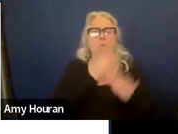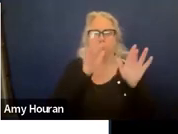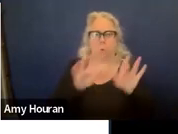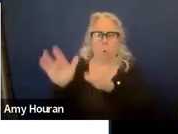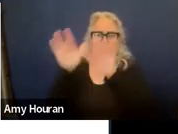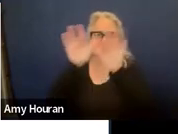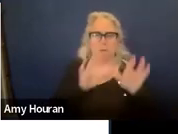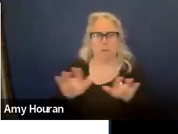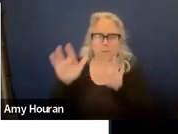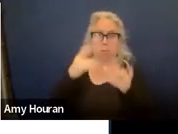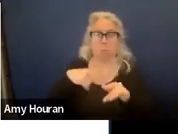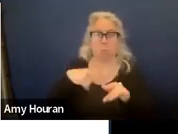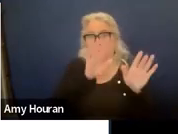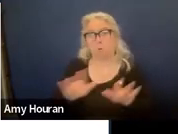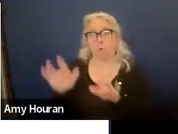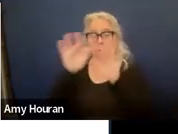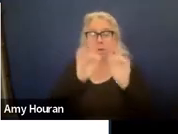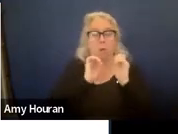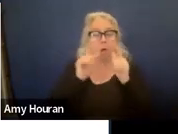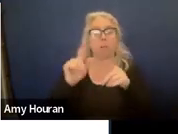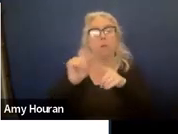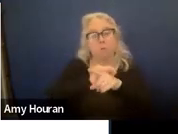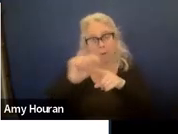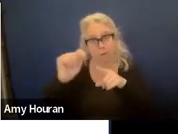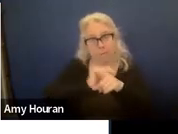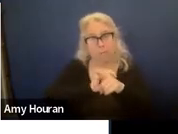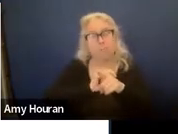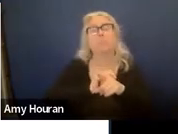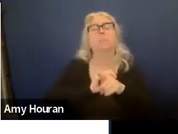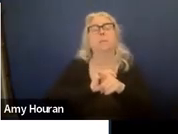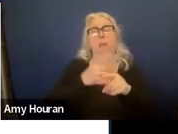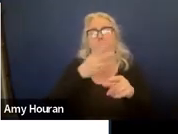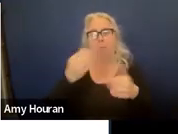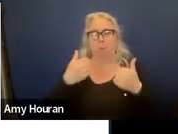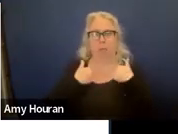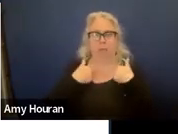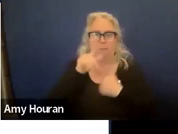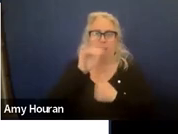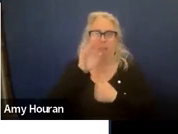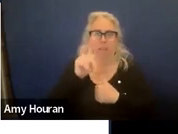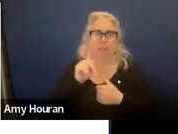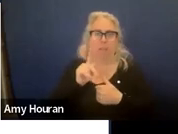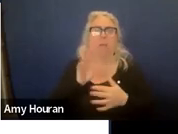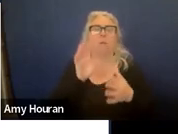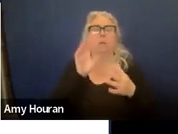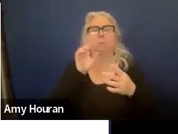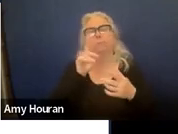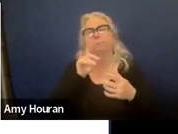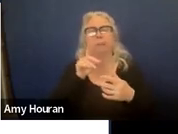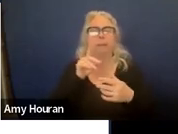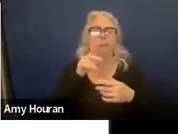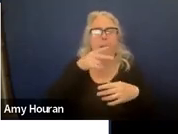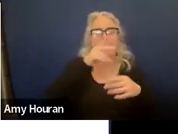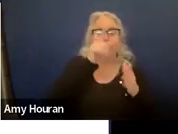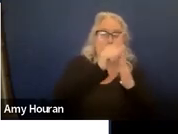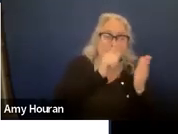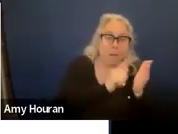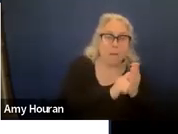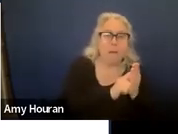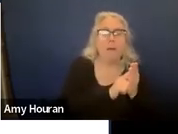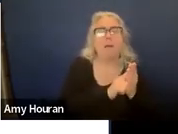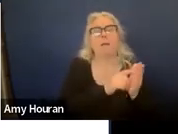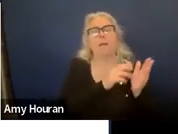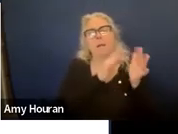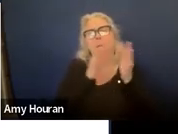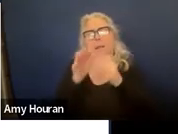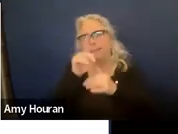We record every training. And then we have links to fun things like law and forms and